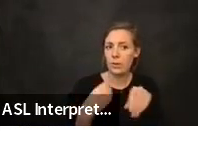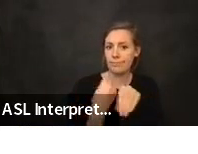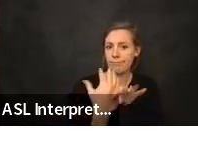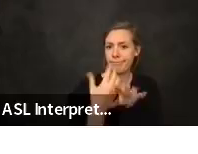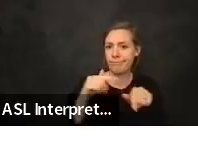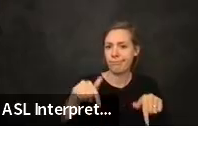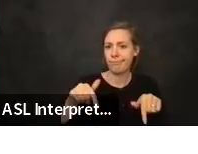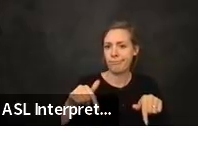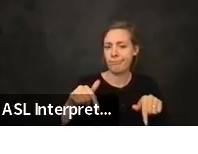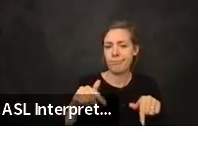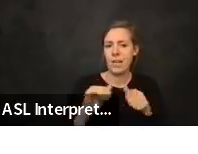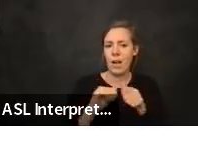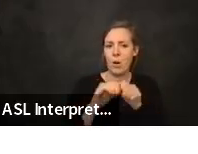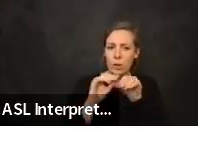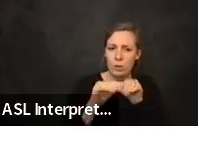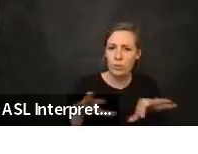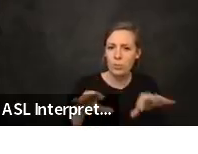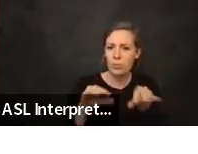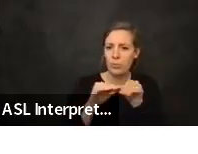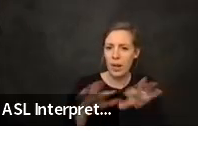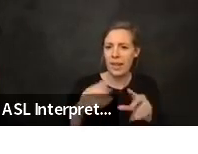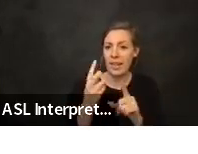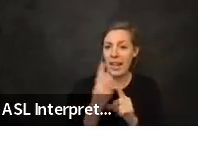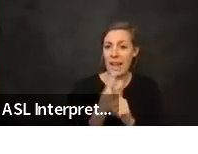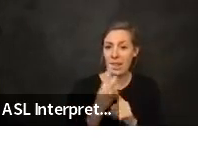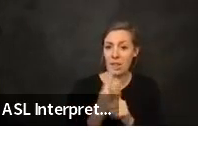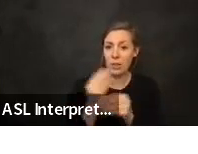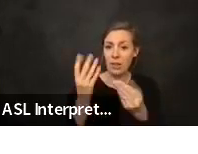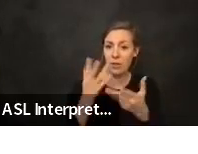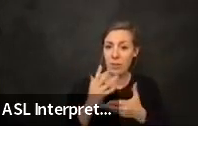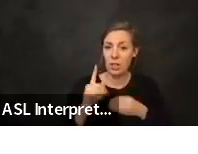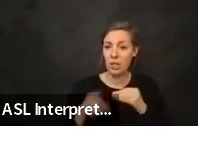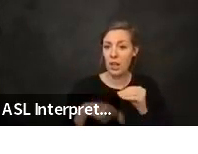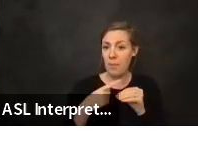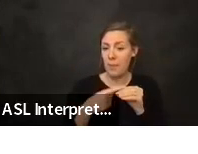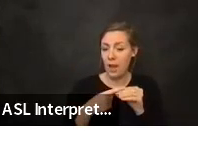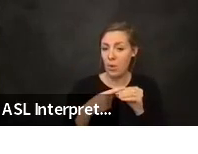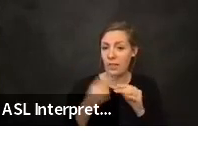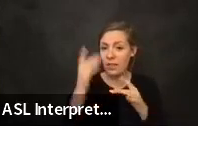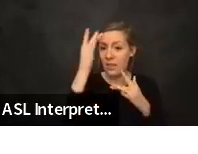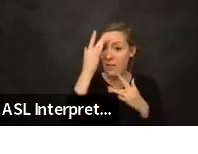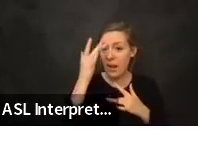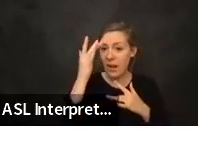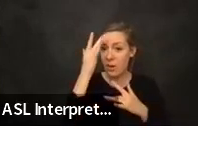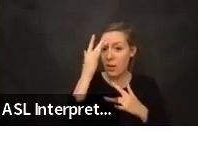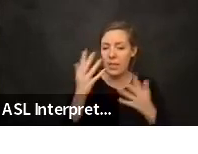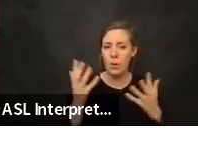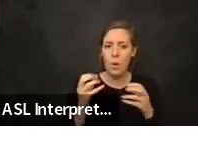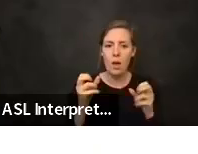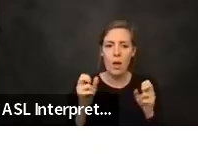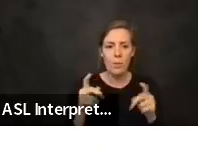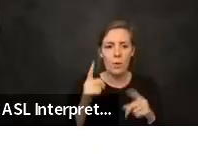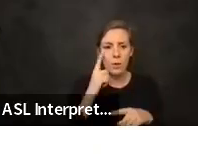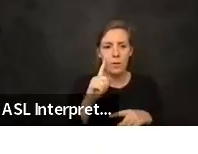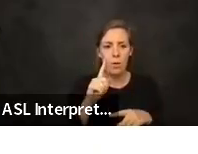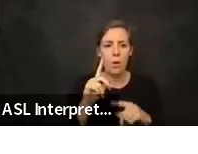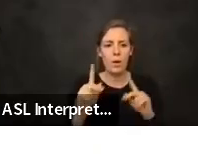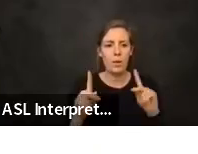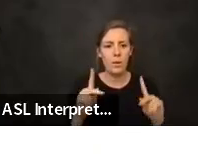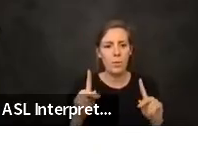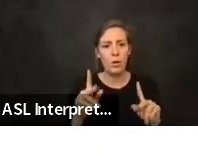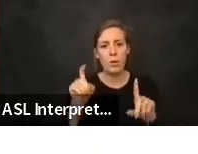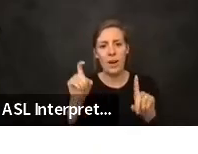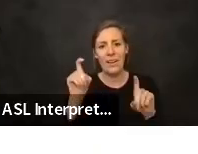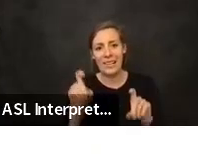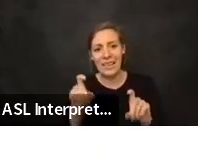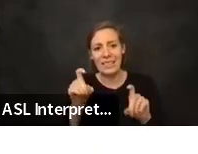out accurate information about the virus and the opportunities for the public to get vaccinated or tested or take